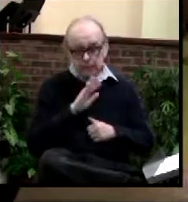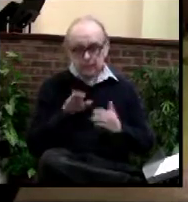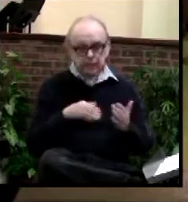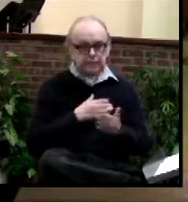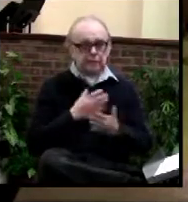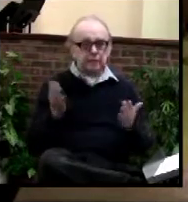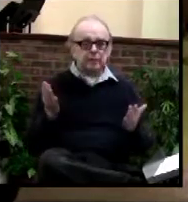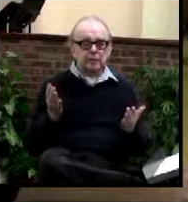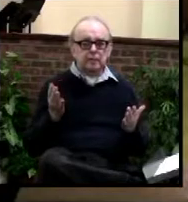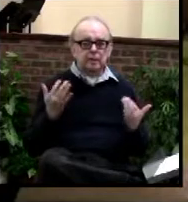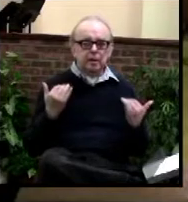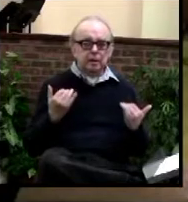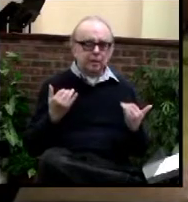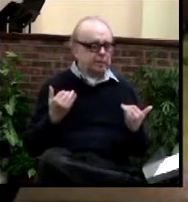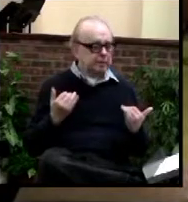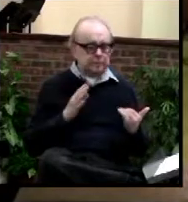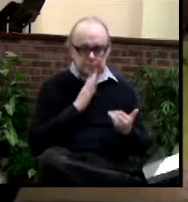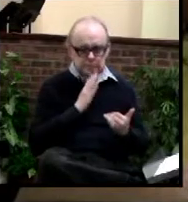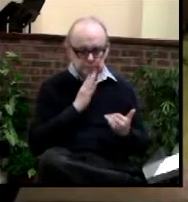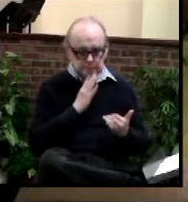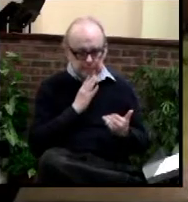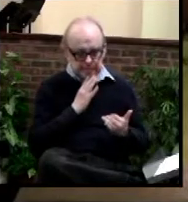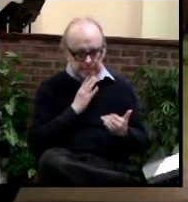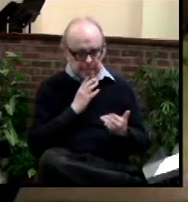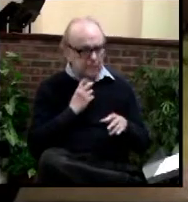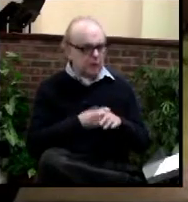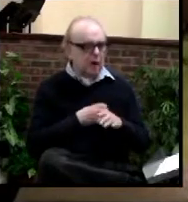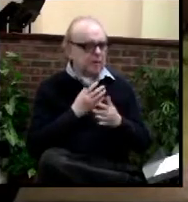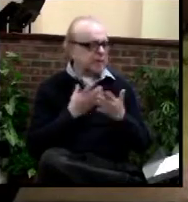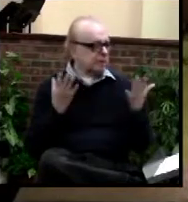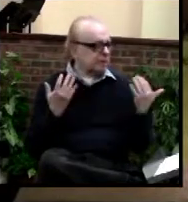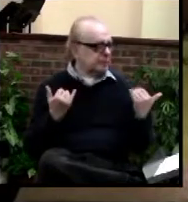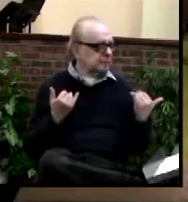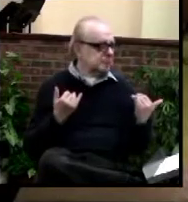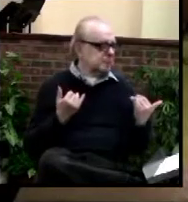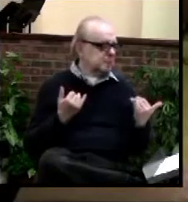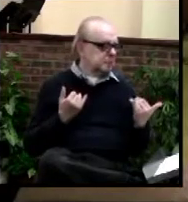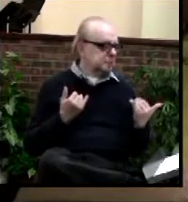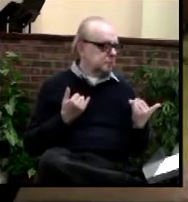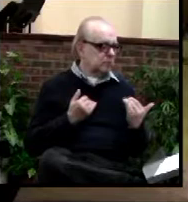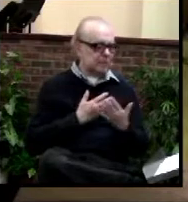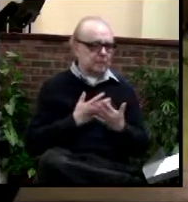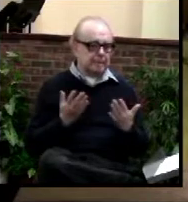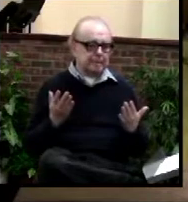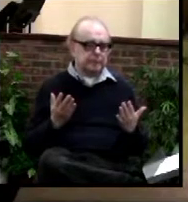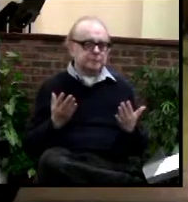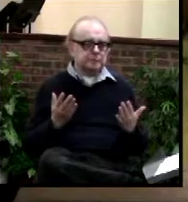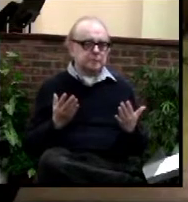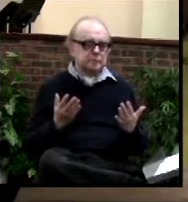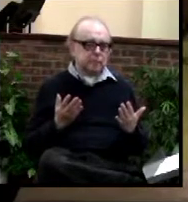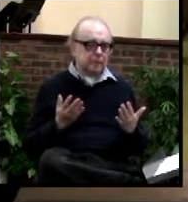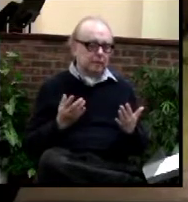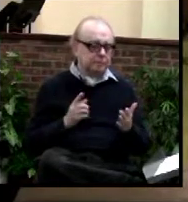So now, let's talk about some tough stuff. And some of the tough stuff is that